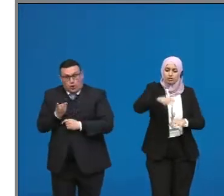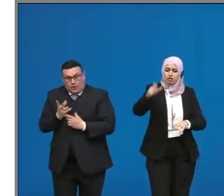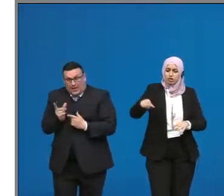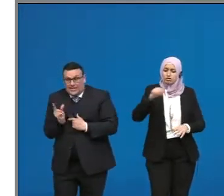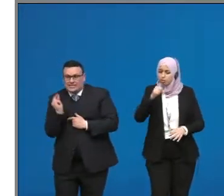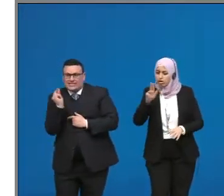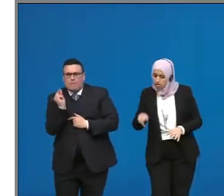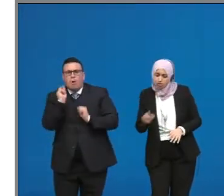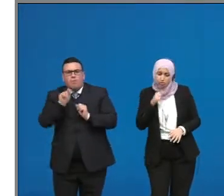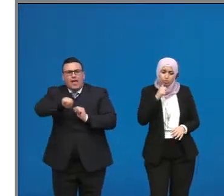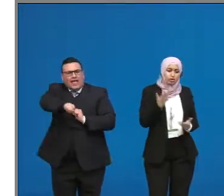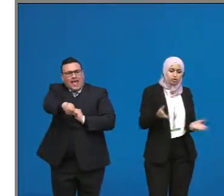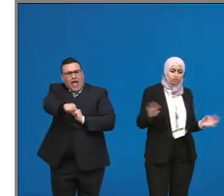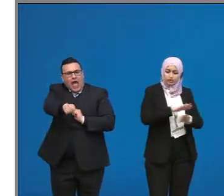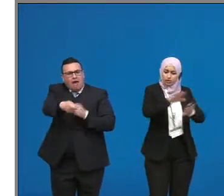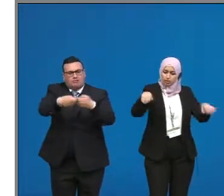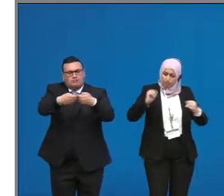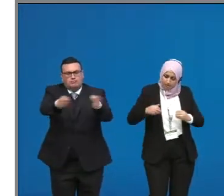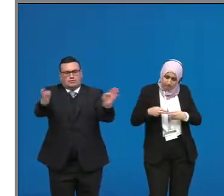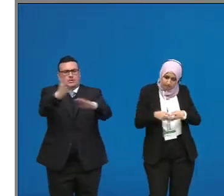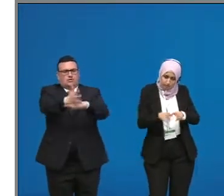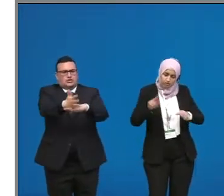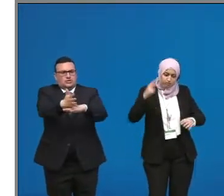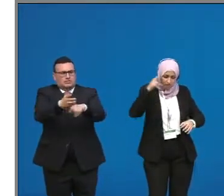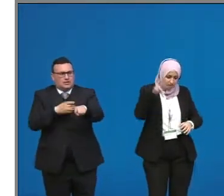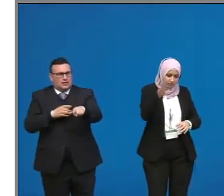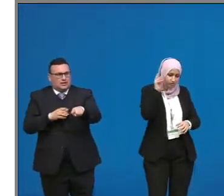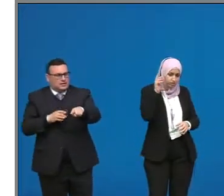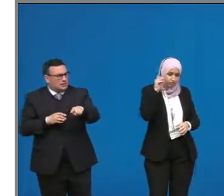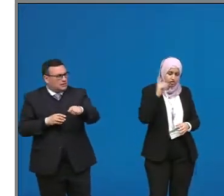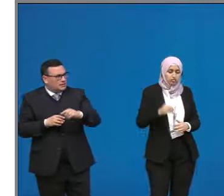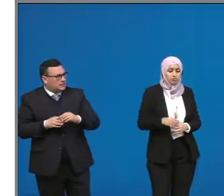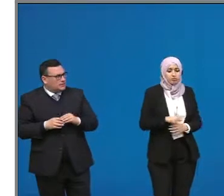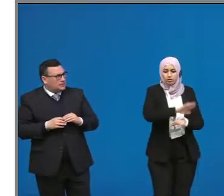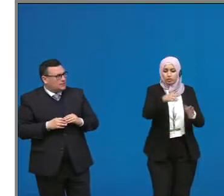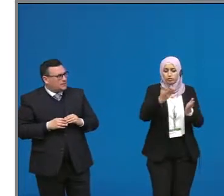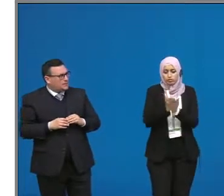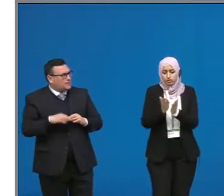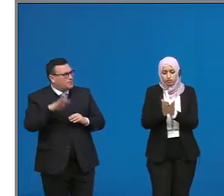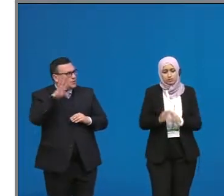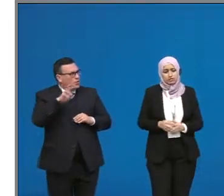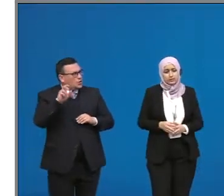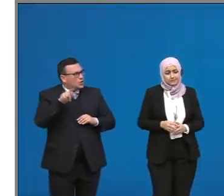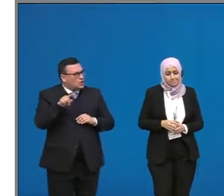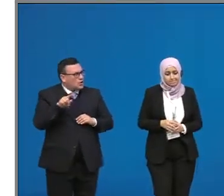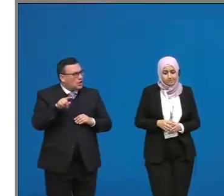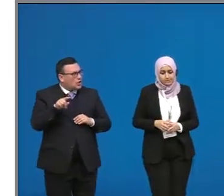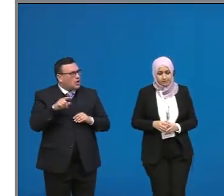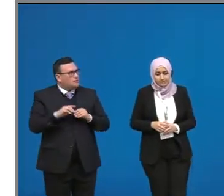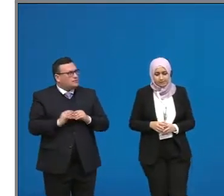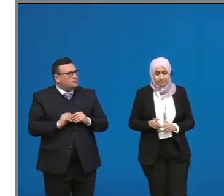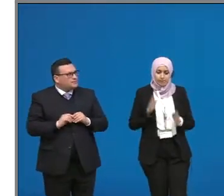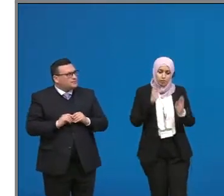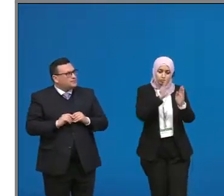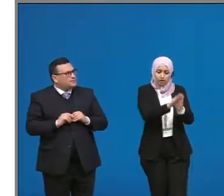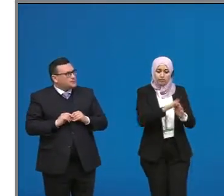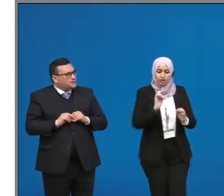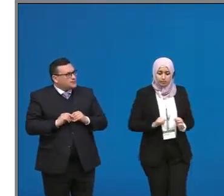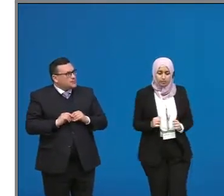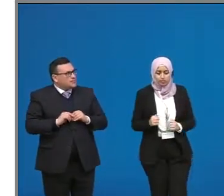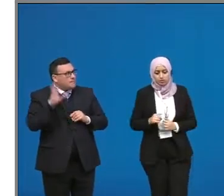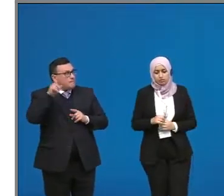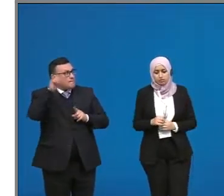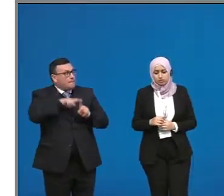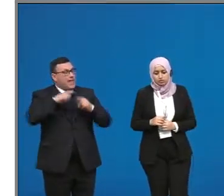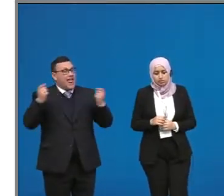learning activities, and the support for construction of open educational